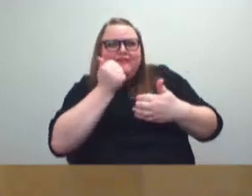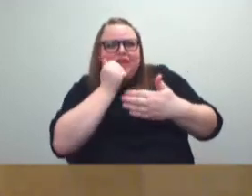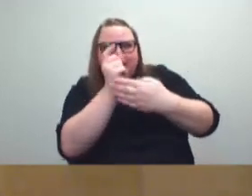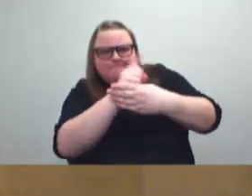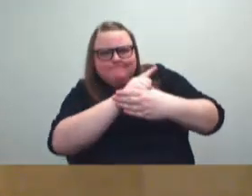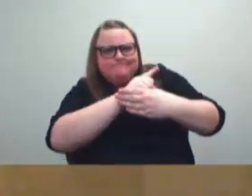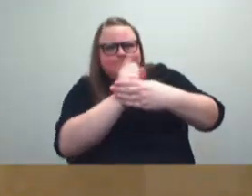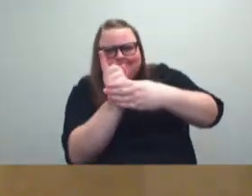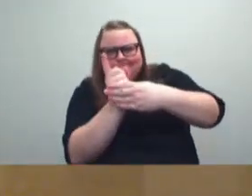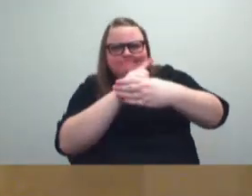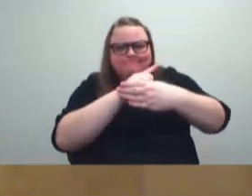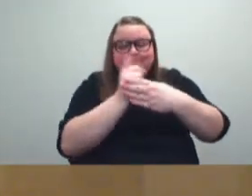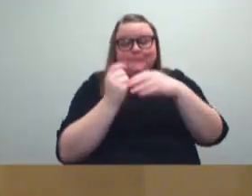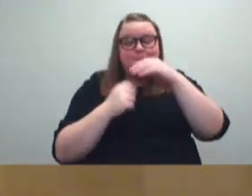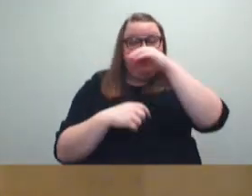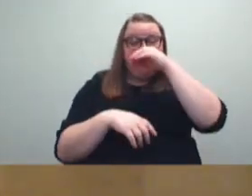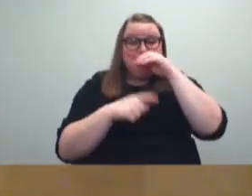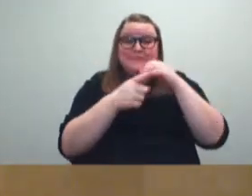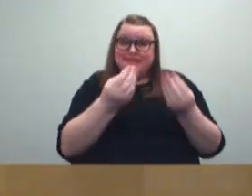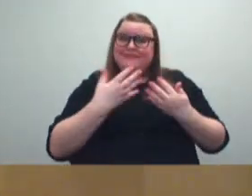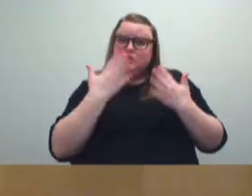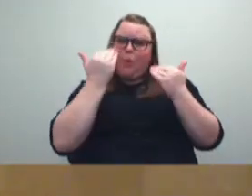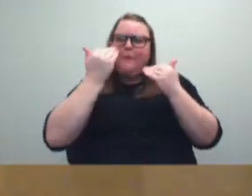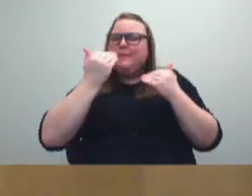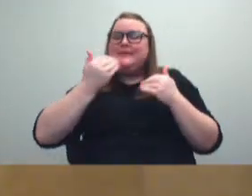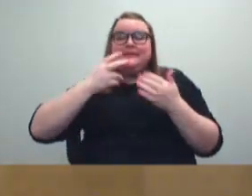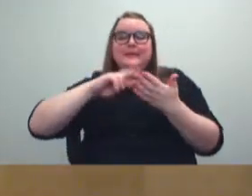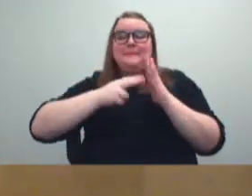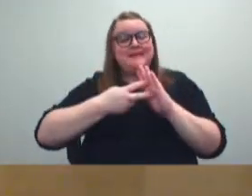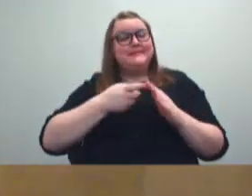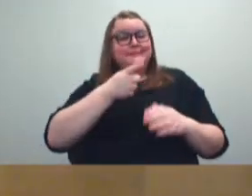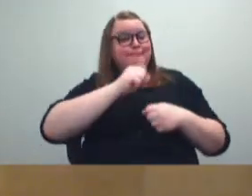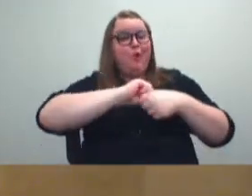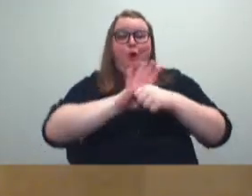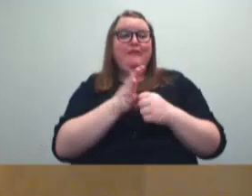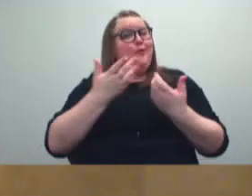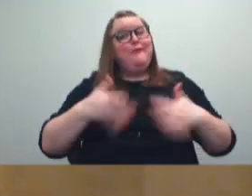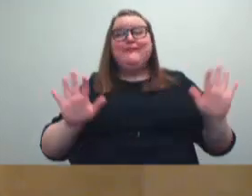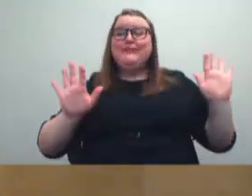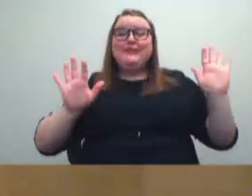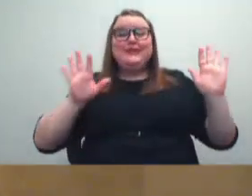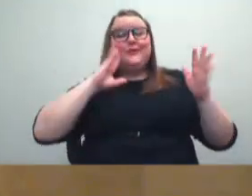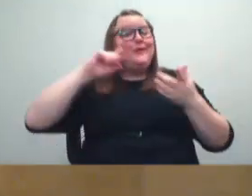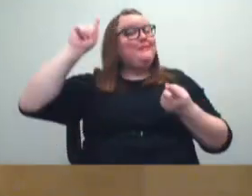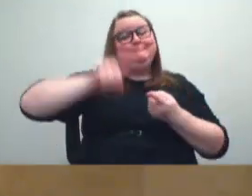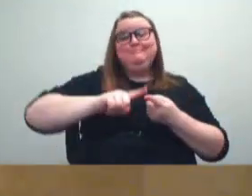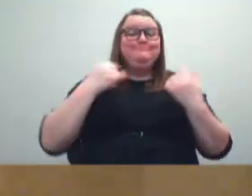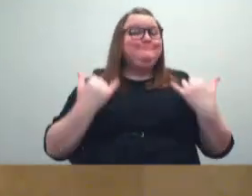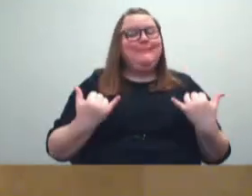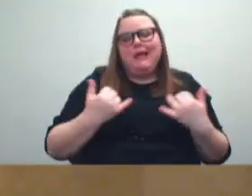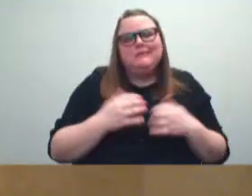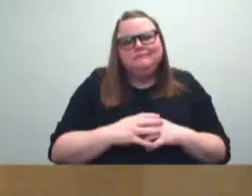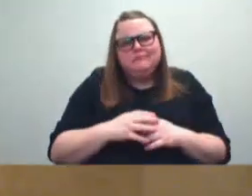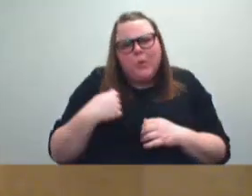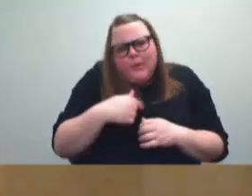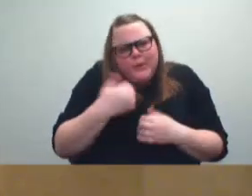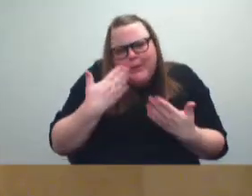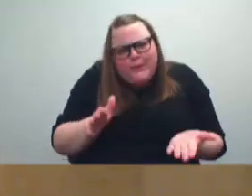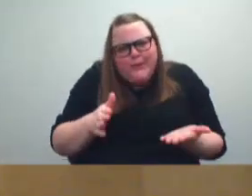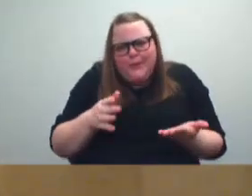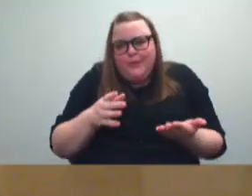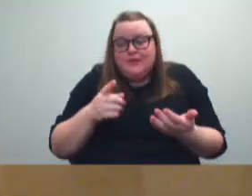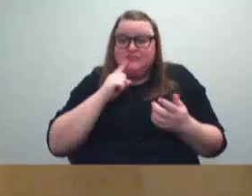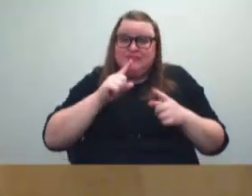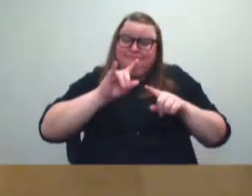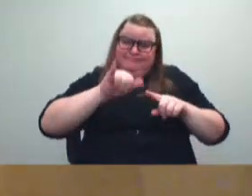out of the woods. It doesn't mean that it's just going to go down from here. We don't know that, and that will depend on our behavior. It will depend on what we do and how we use tools